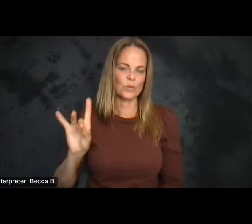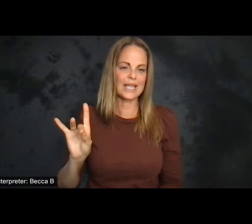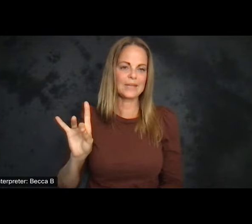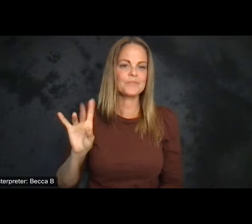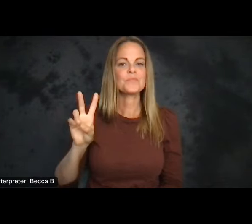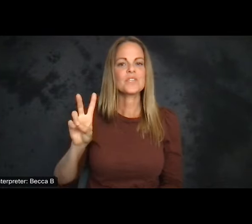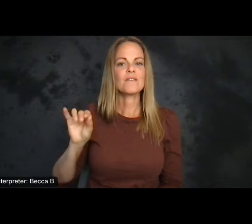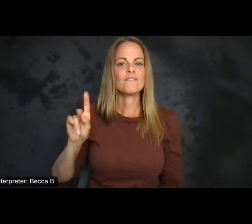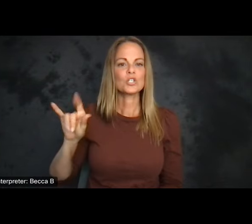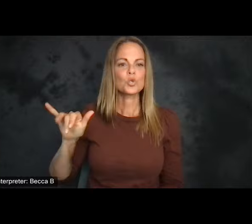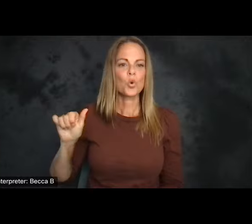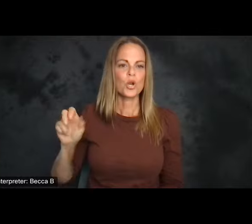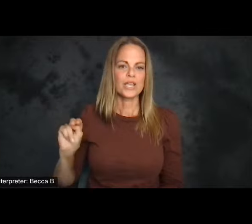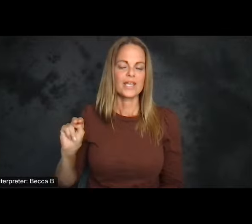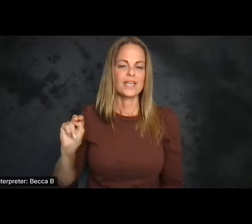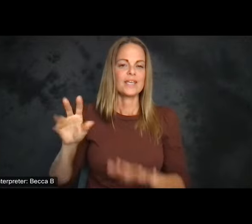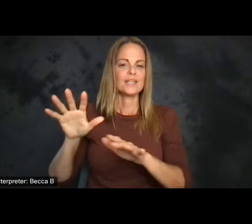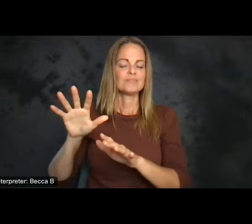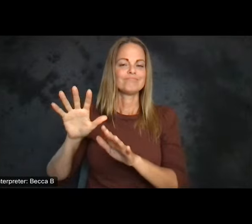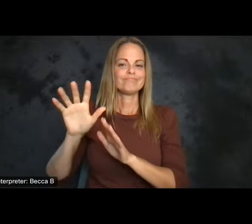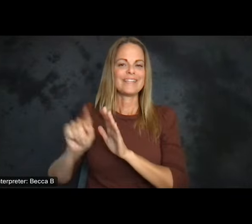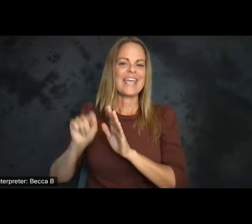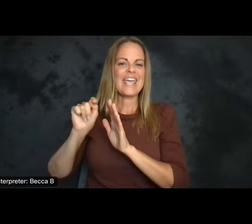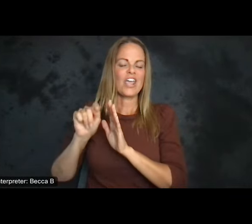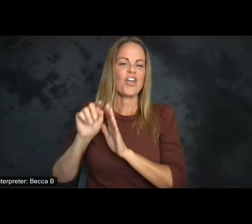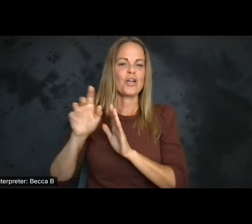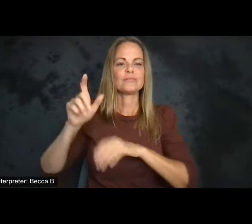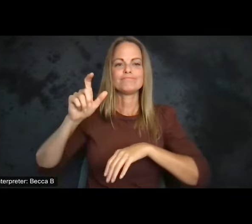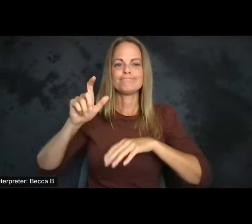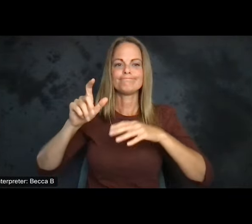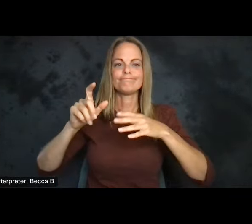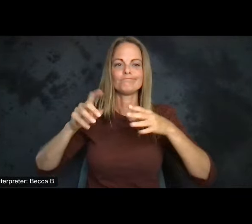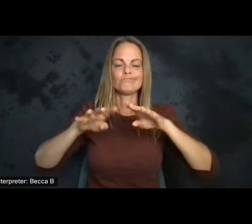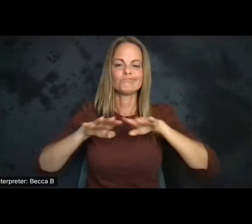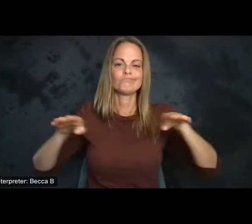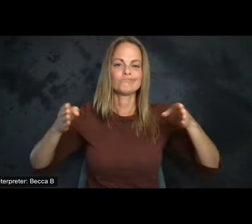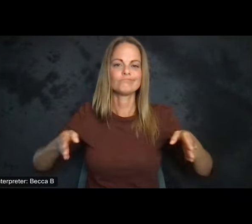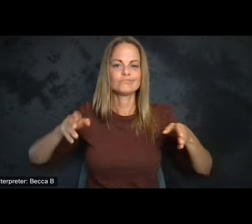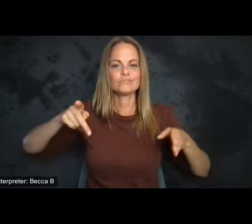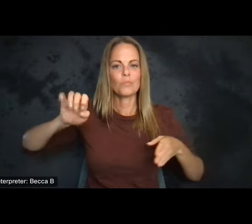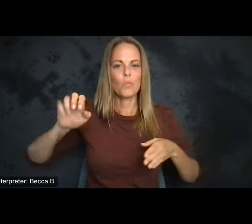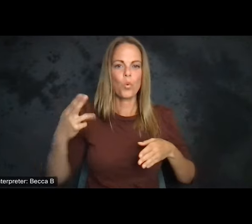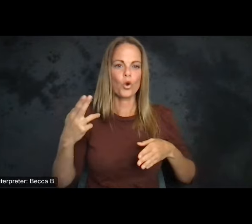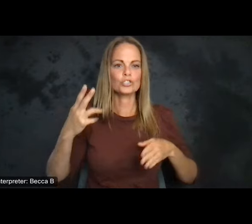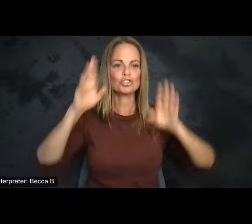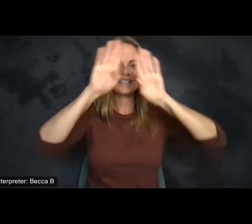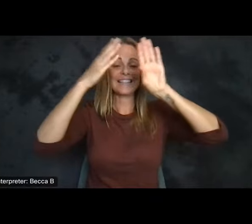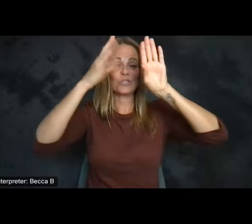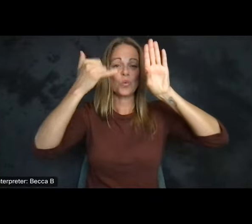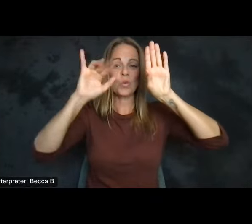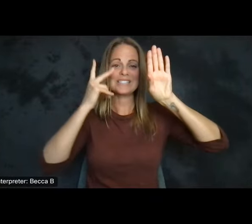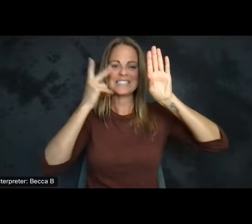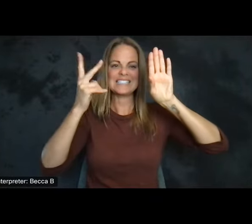era porch had been placed on the property. And you can see the door still up there. Next slide,